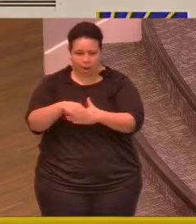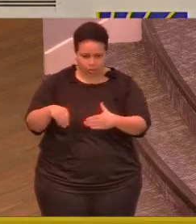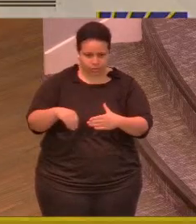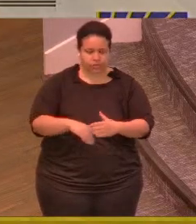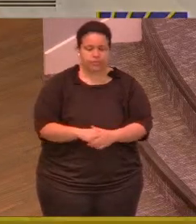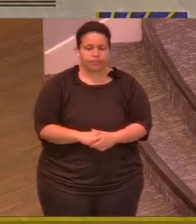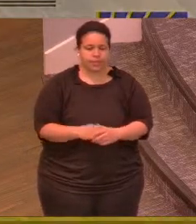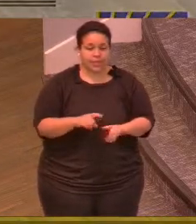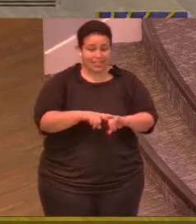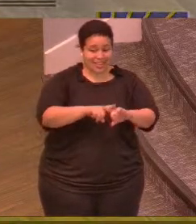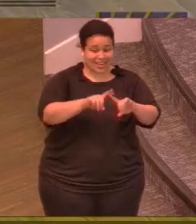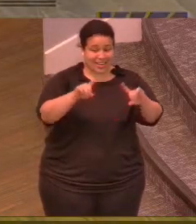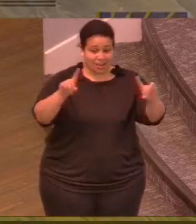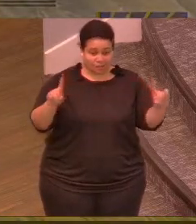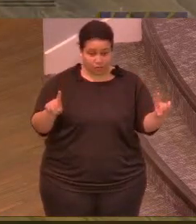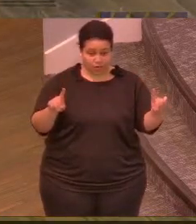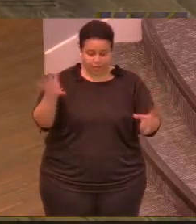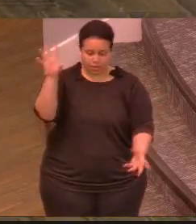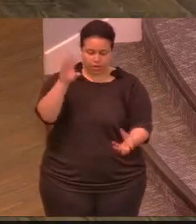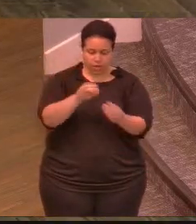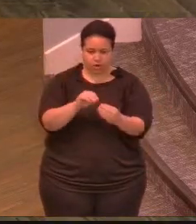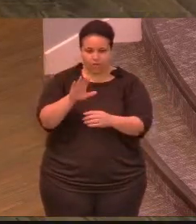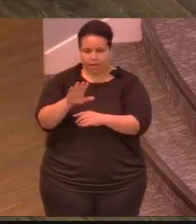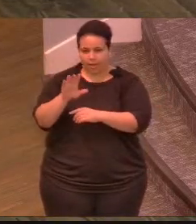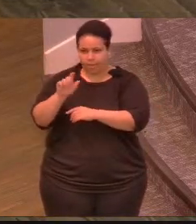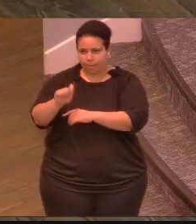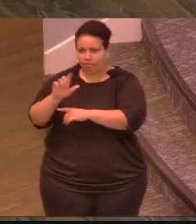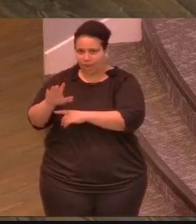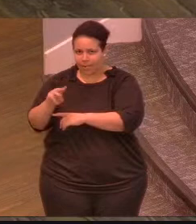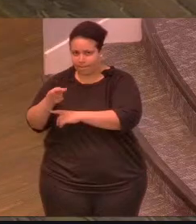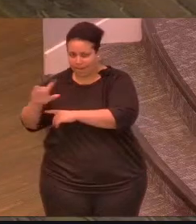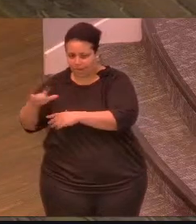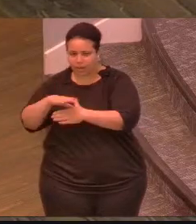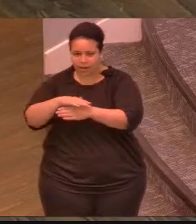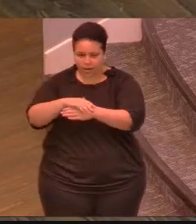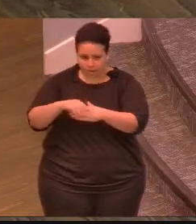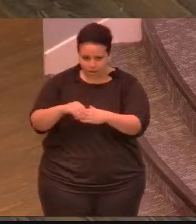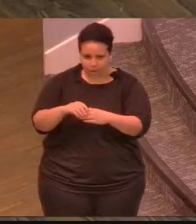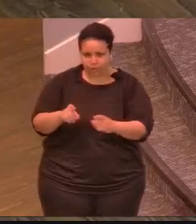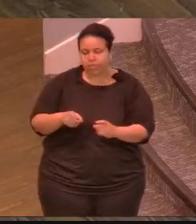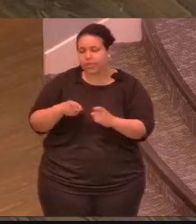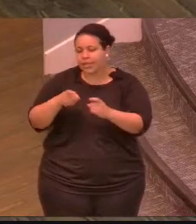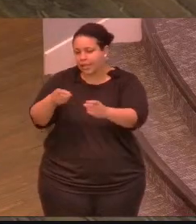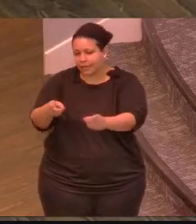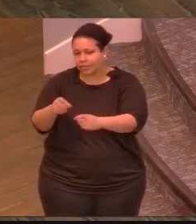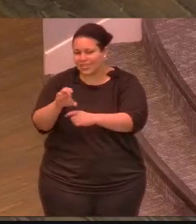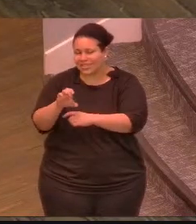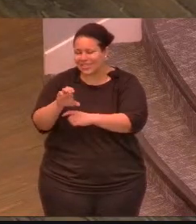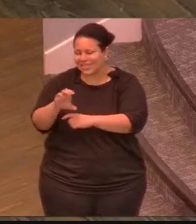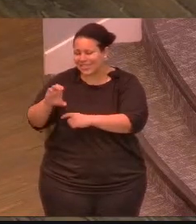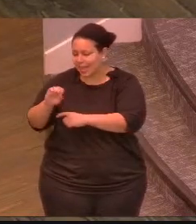That difference is a total of $5.5 million to the good of CCSD.